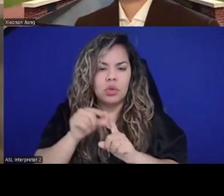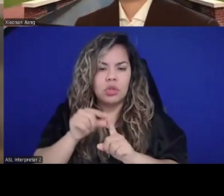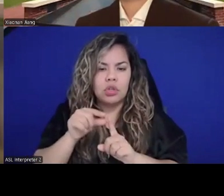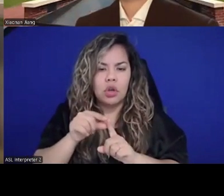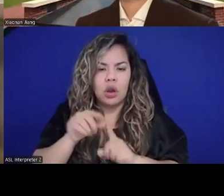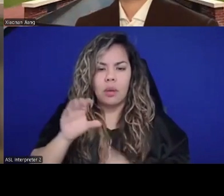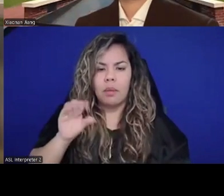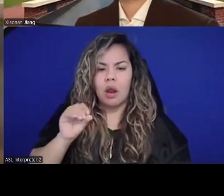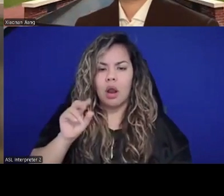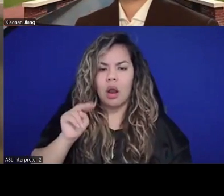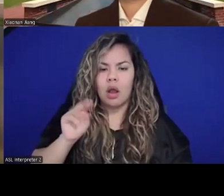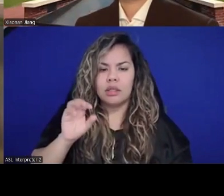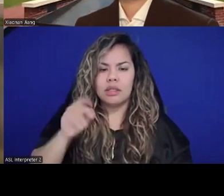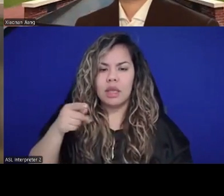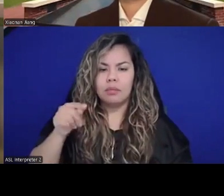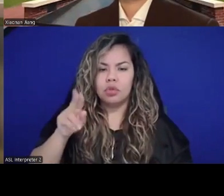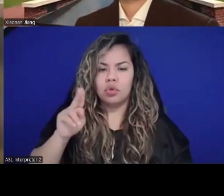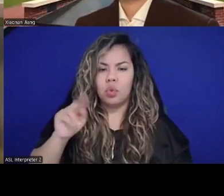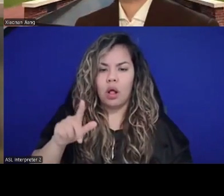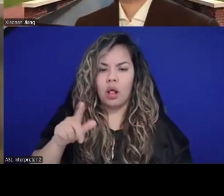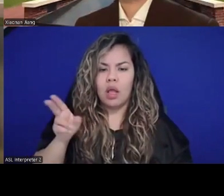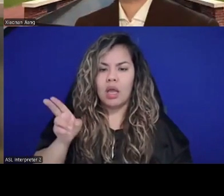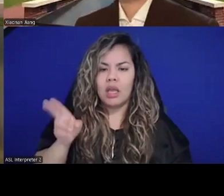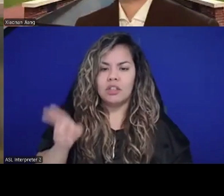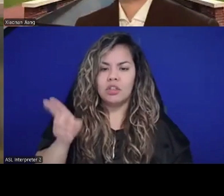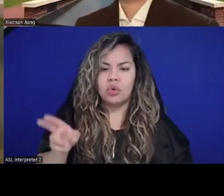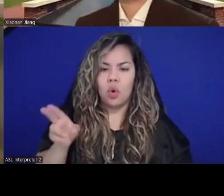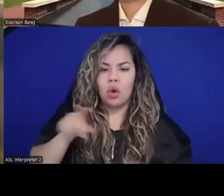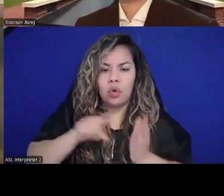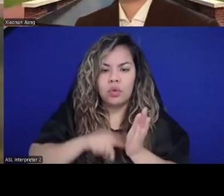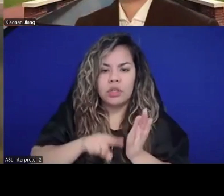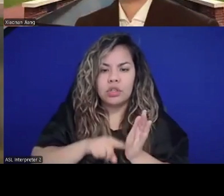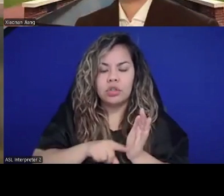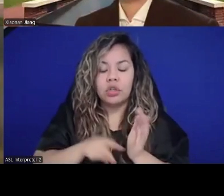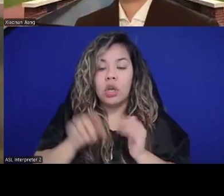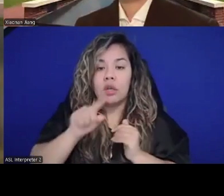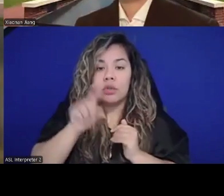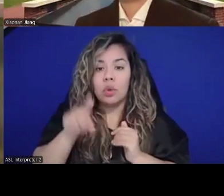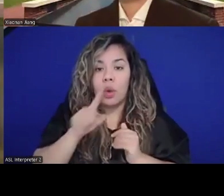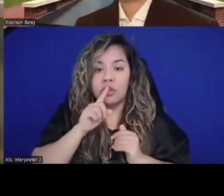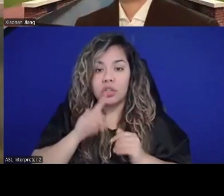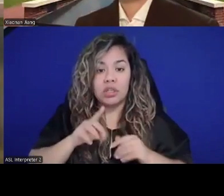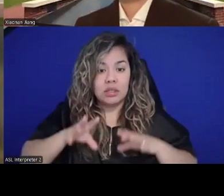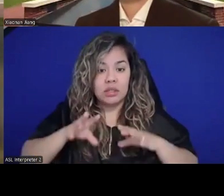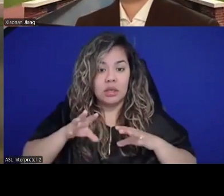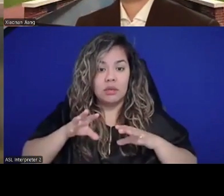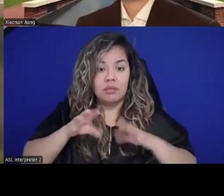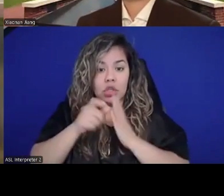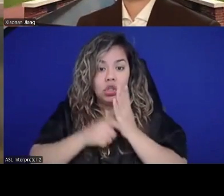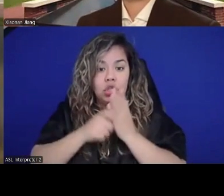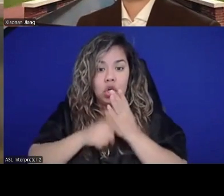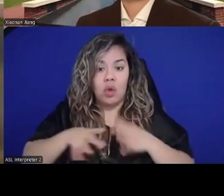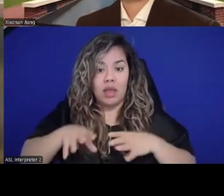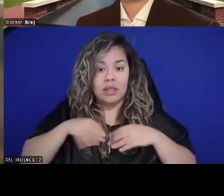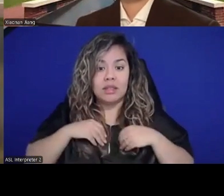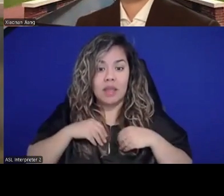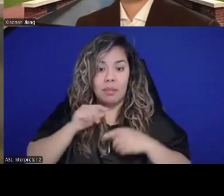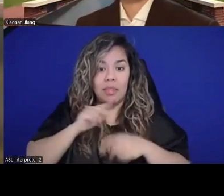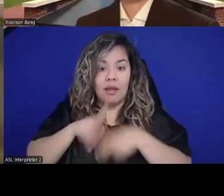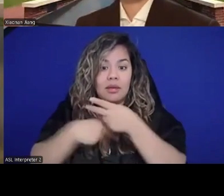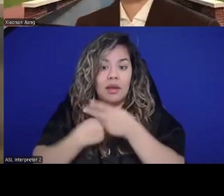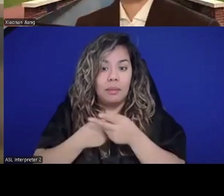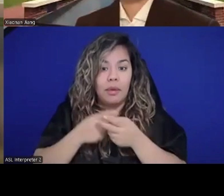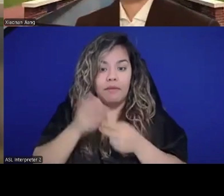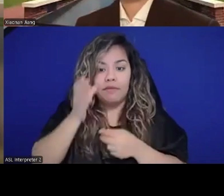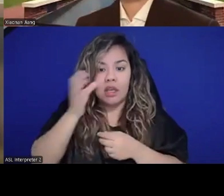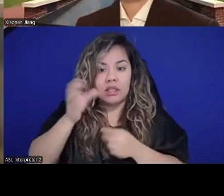conceptual historical research. So the question is, does the journal accept conceptual analysis